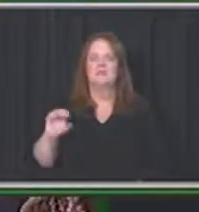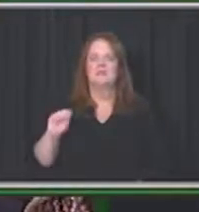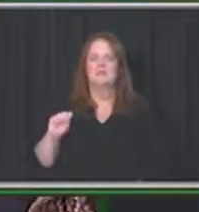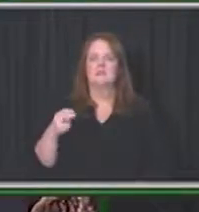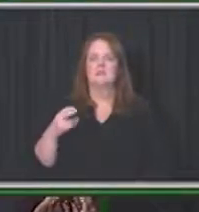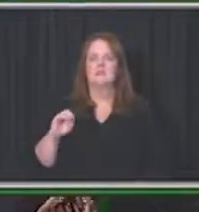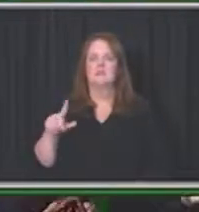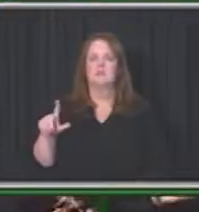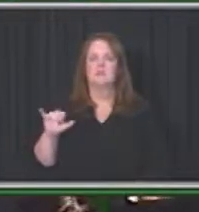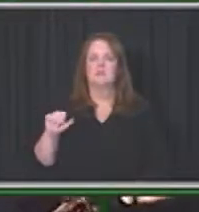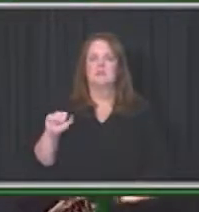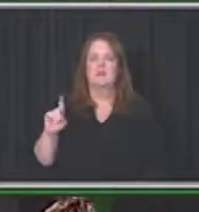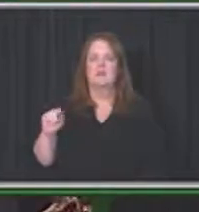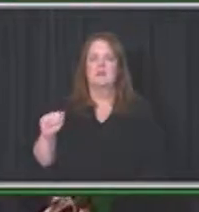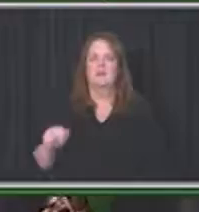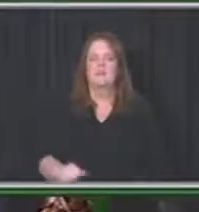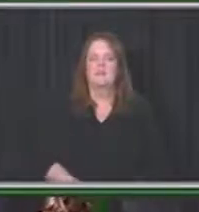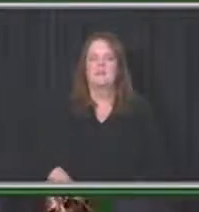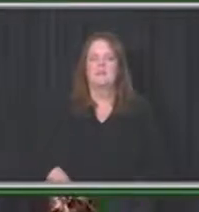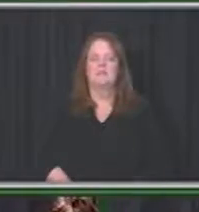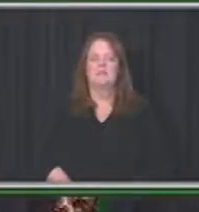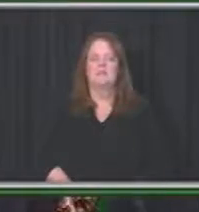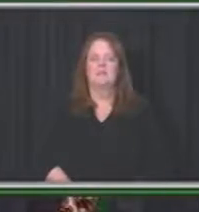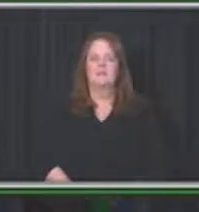Michelle Yada.